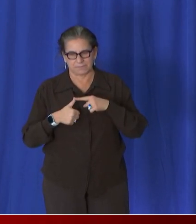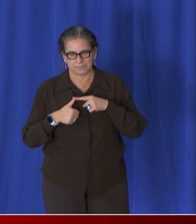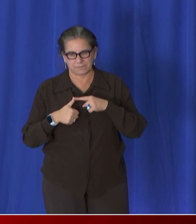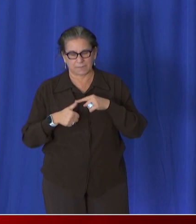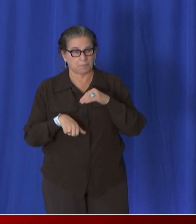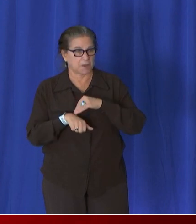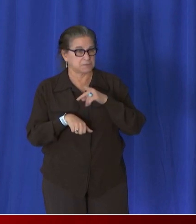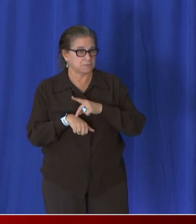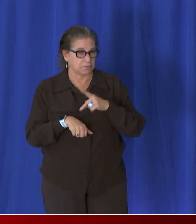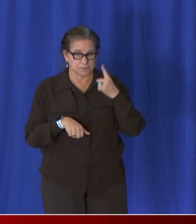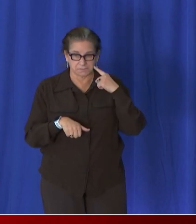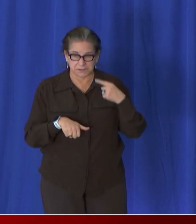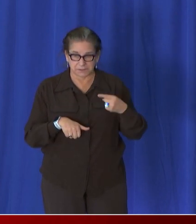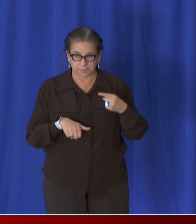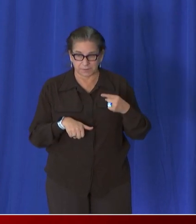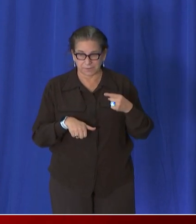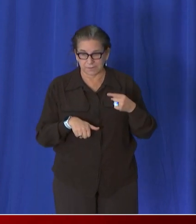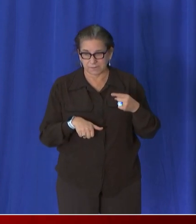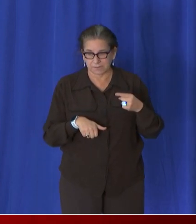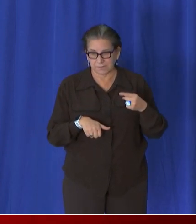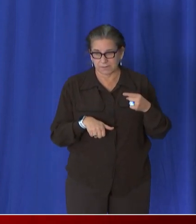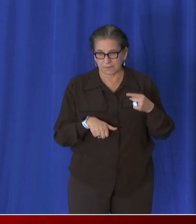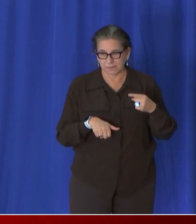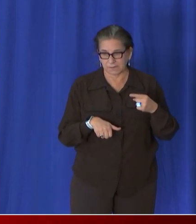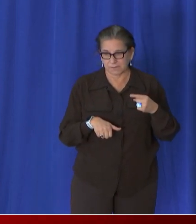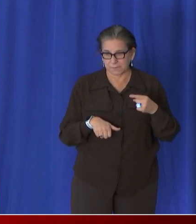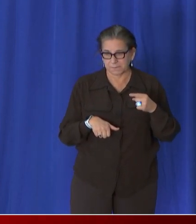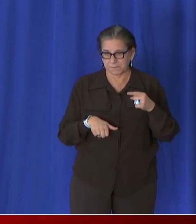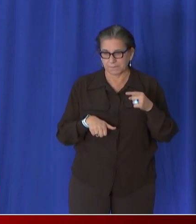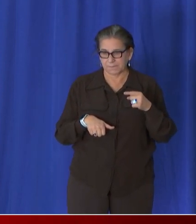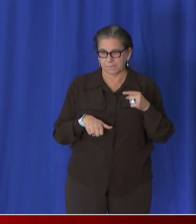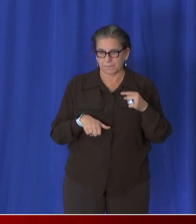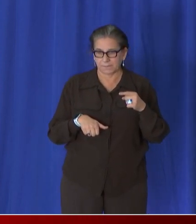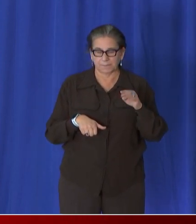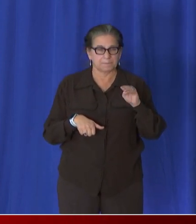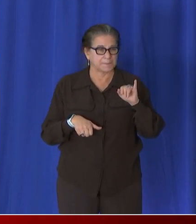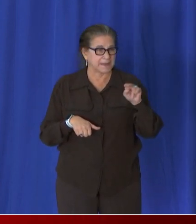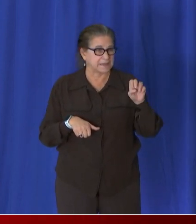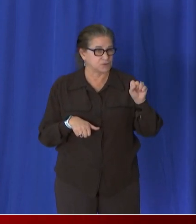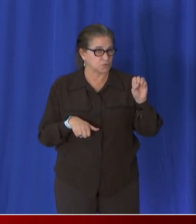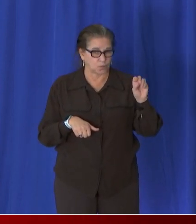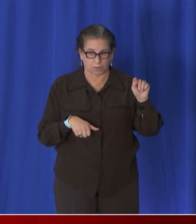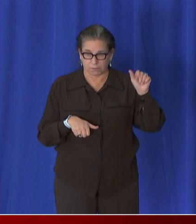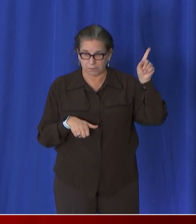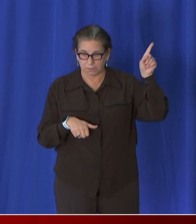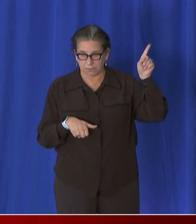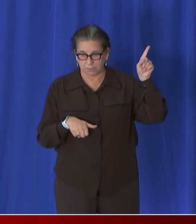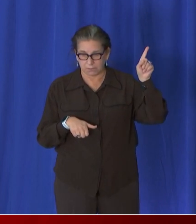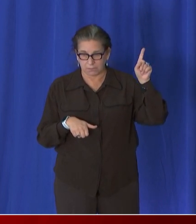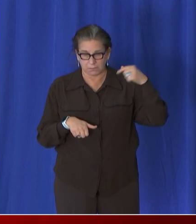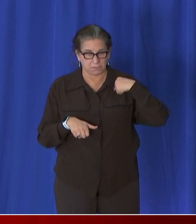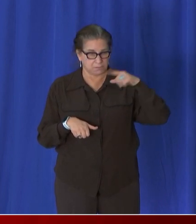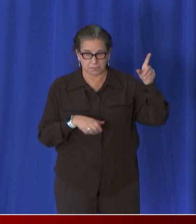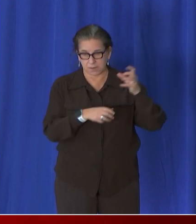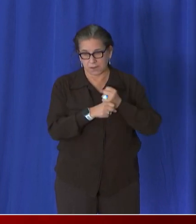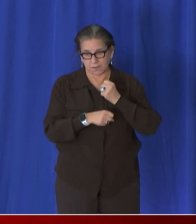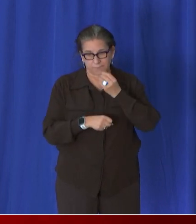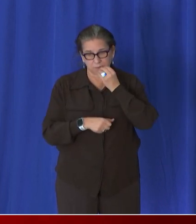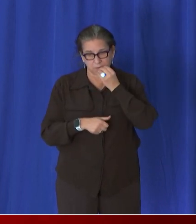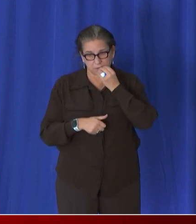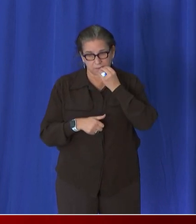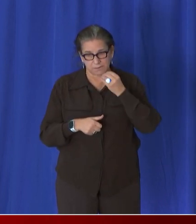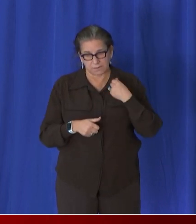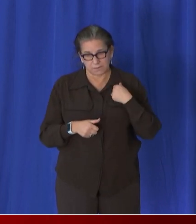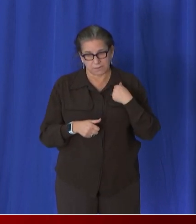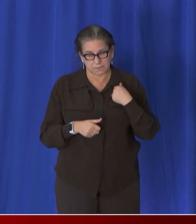Minnesota Avenue to get my weekly Big Mac, I'm going to have to pull out my vaccination card to get in to